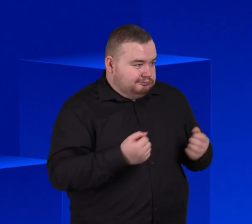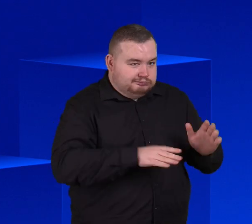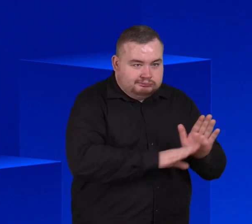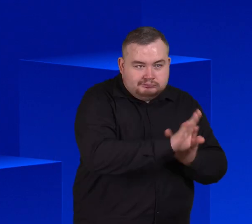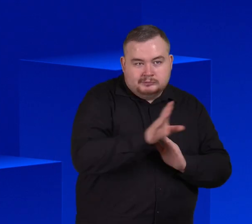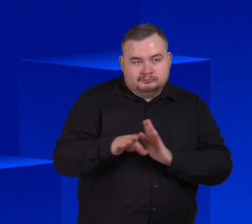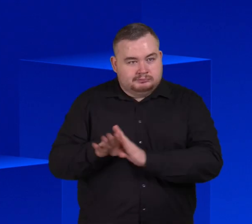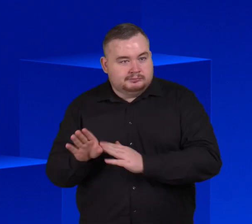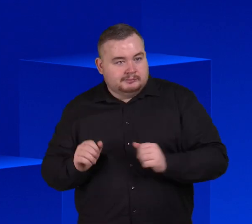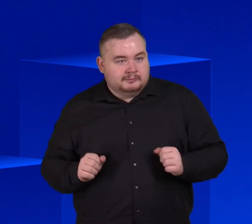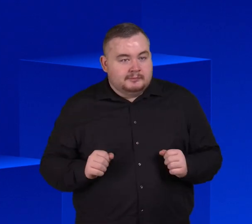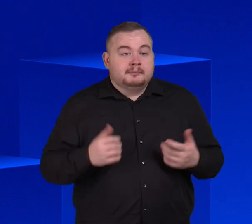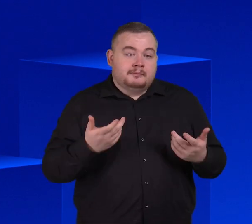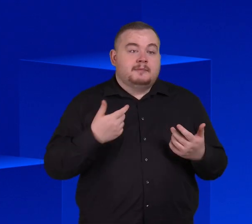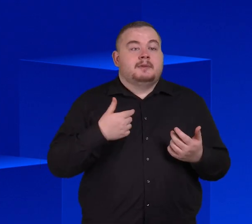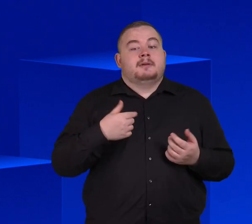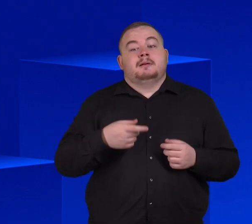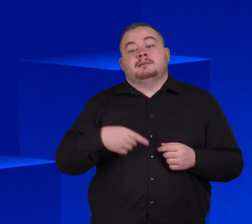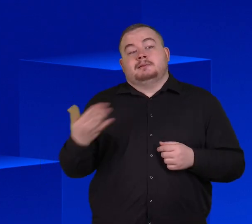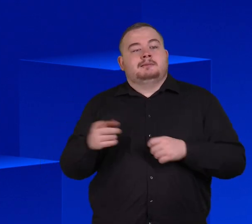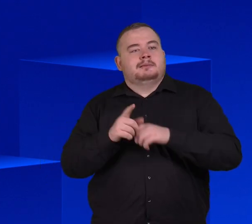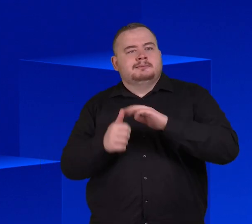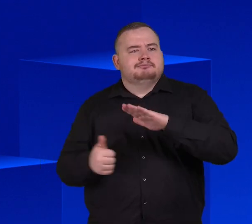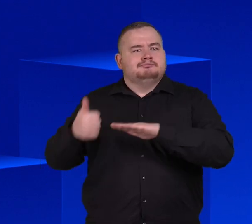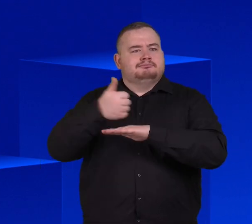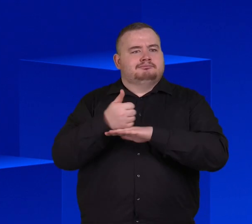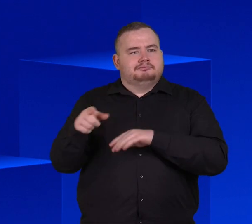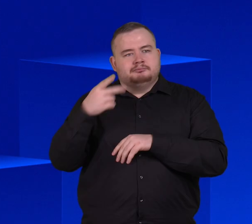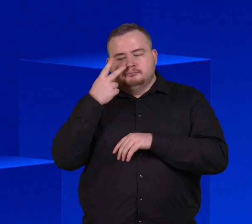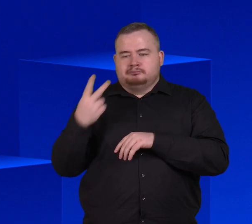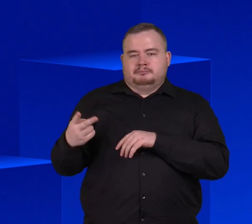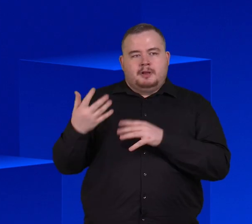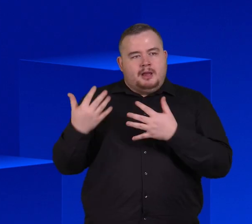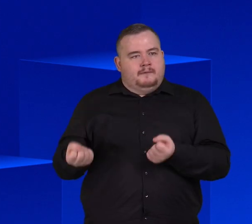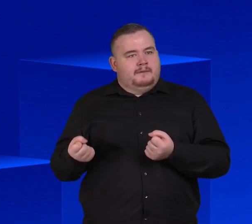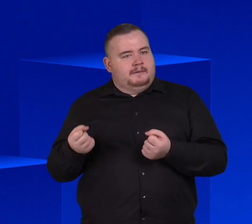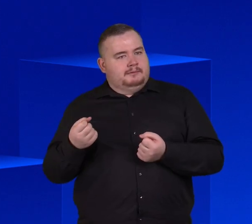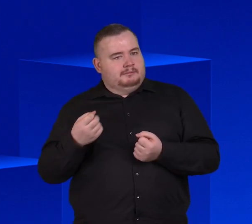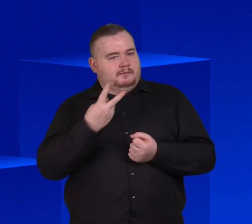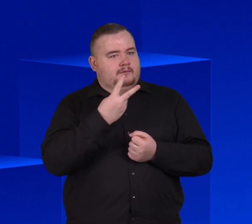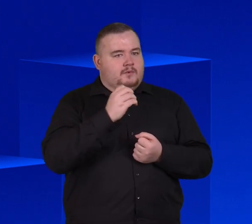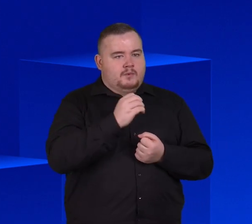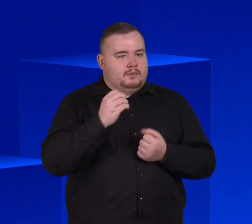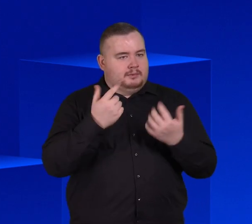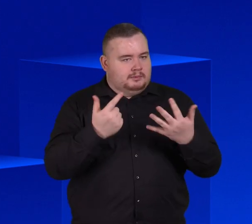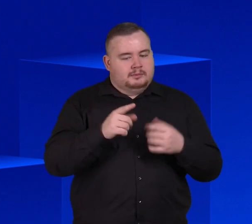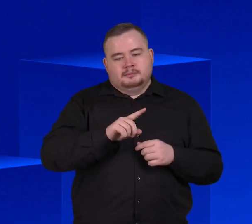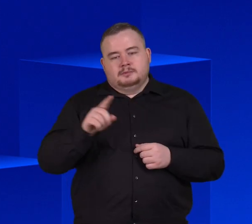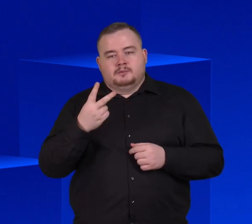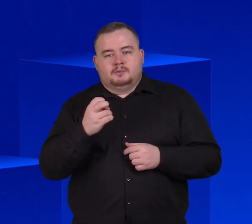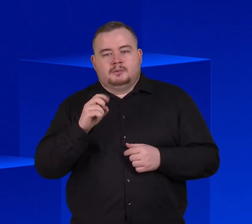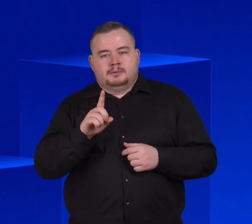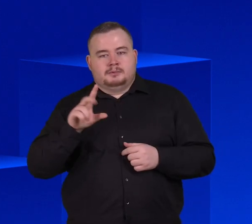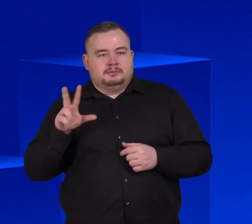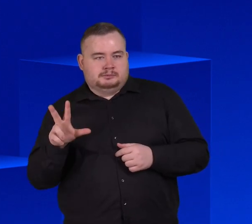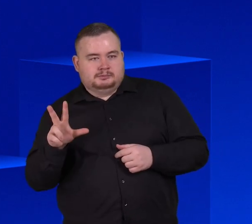in 2007-2013 perspective as a basic model of planning, of programming instruments. But, and this,